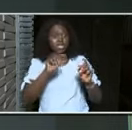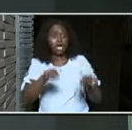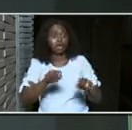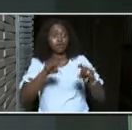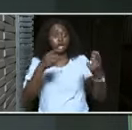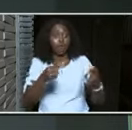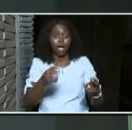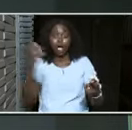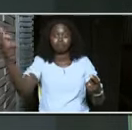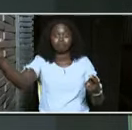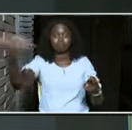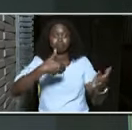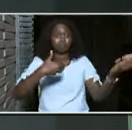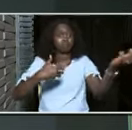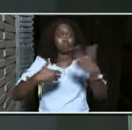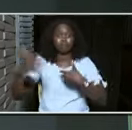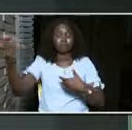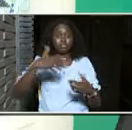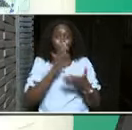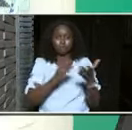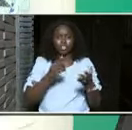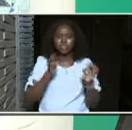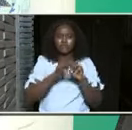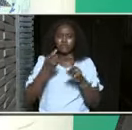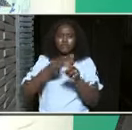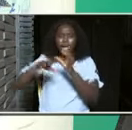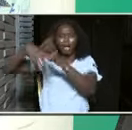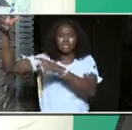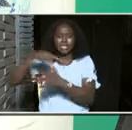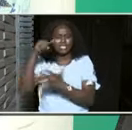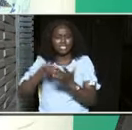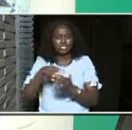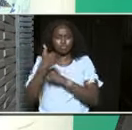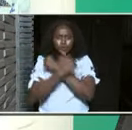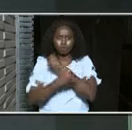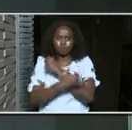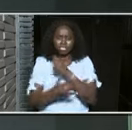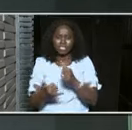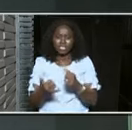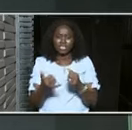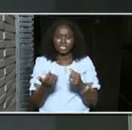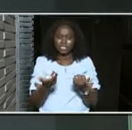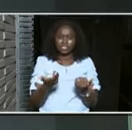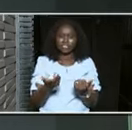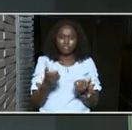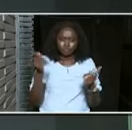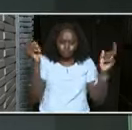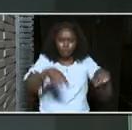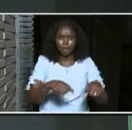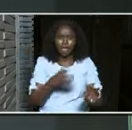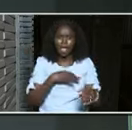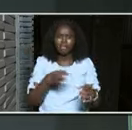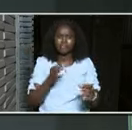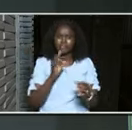somebody from somewhere outside this country, that is probably an extreme thinking to come and